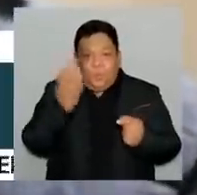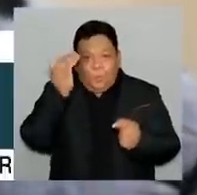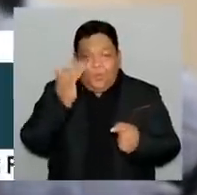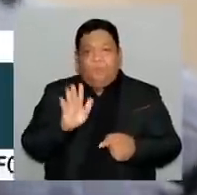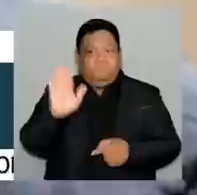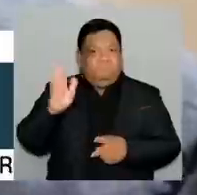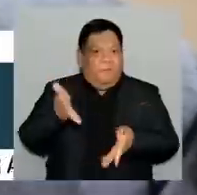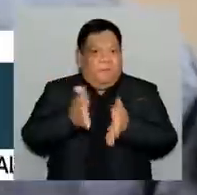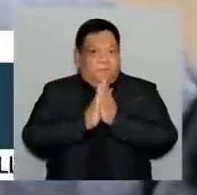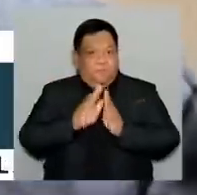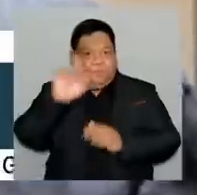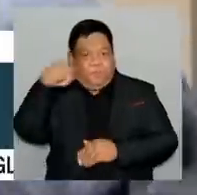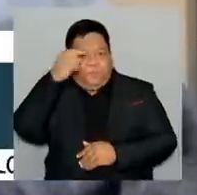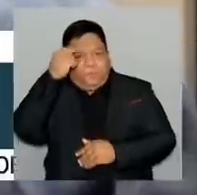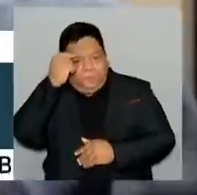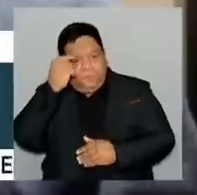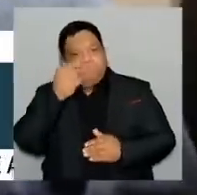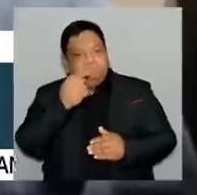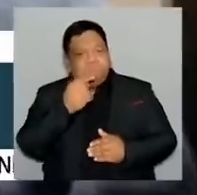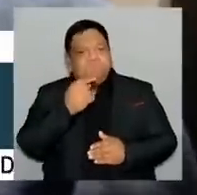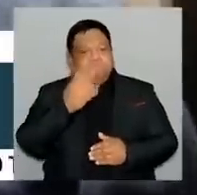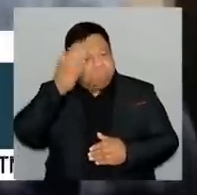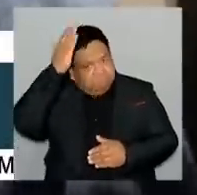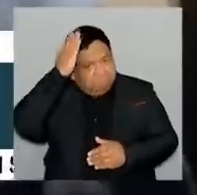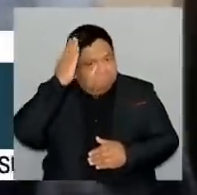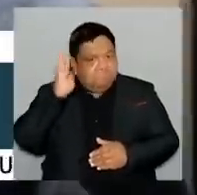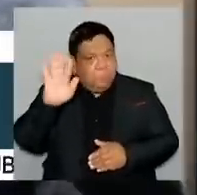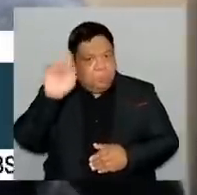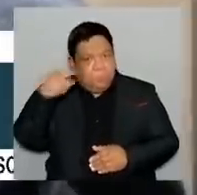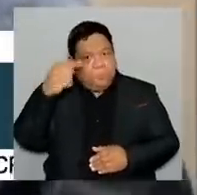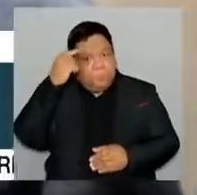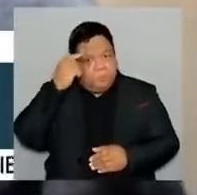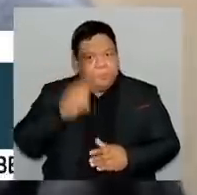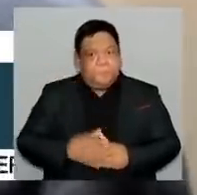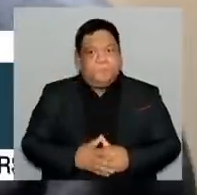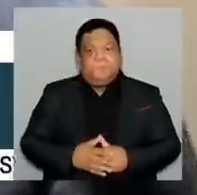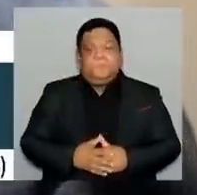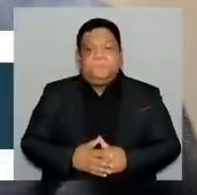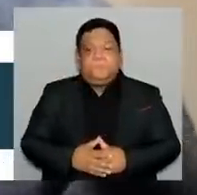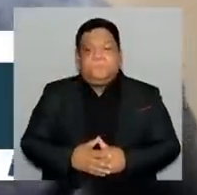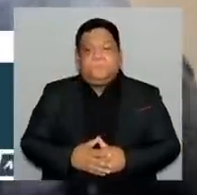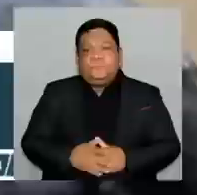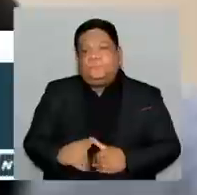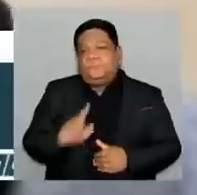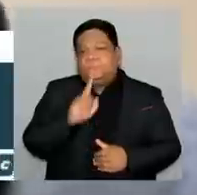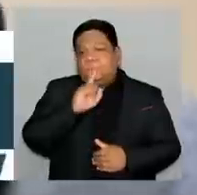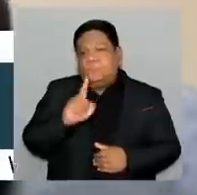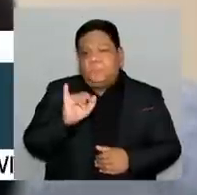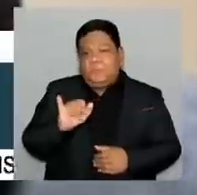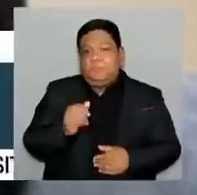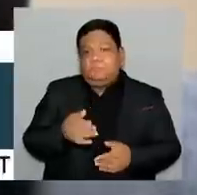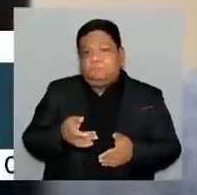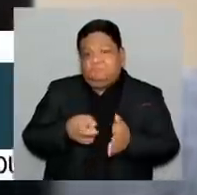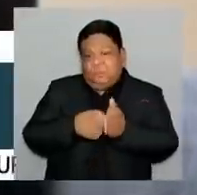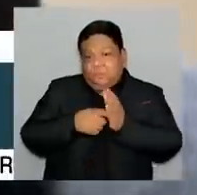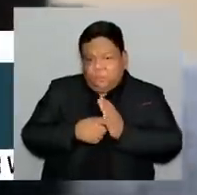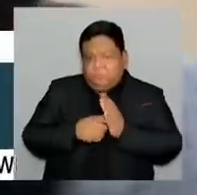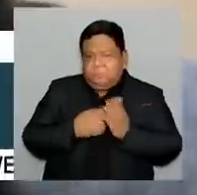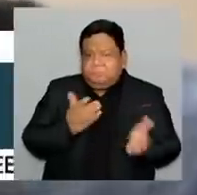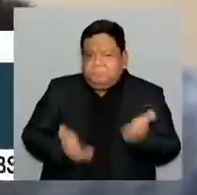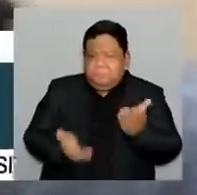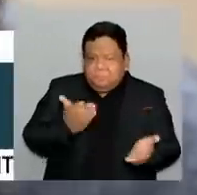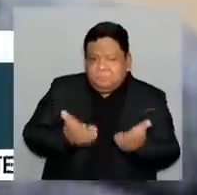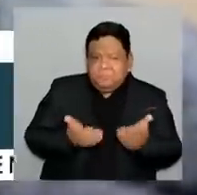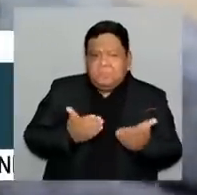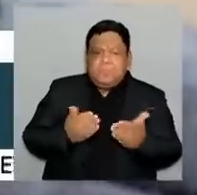Japanese government, and so we were always going to acquiesce to that request. And we thought perhaps it would clear